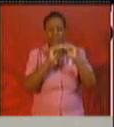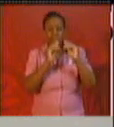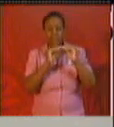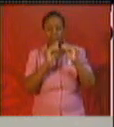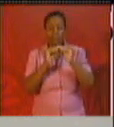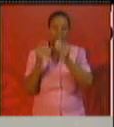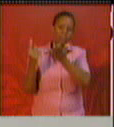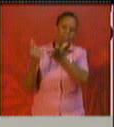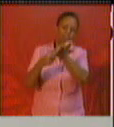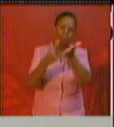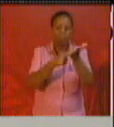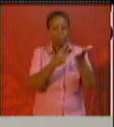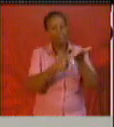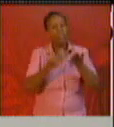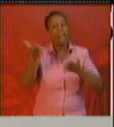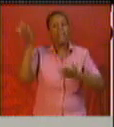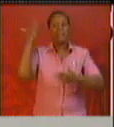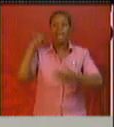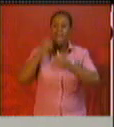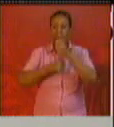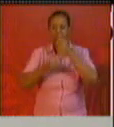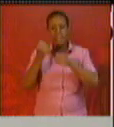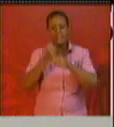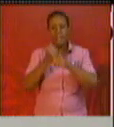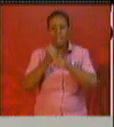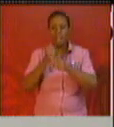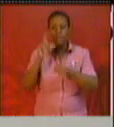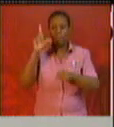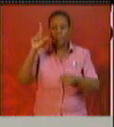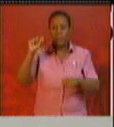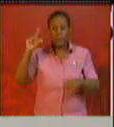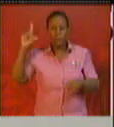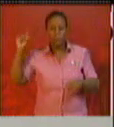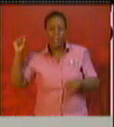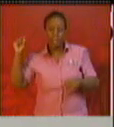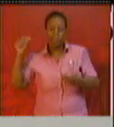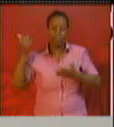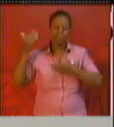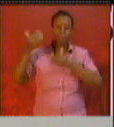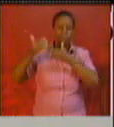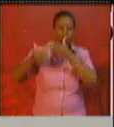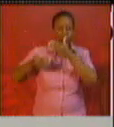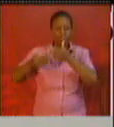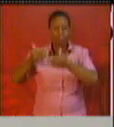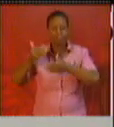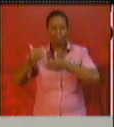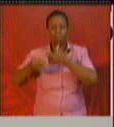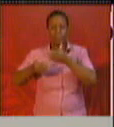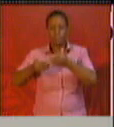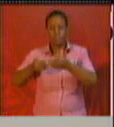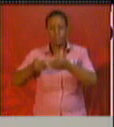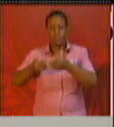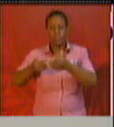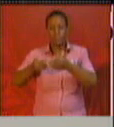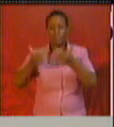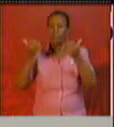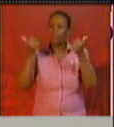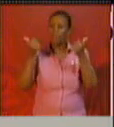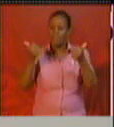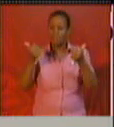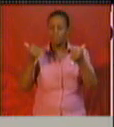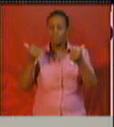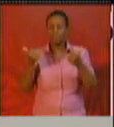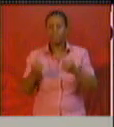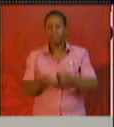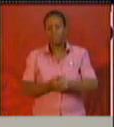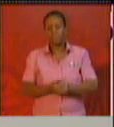of last year, since 2020. So it's an ongoing process, and it is going according to schedule and according to plan at this point in